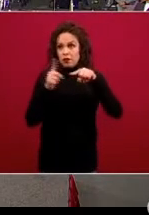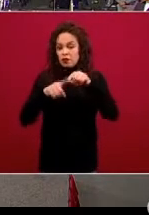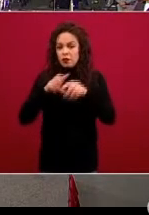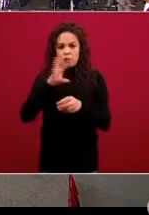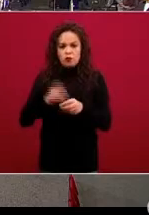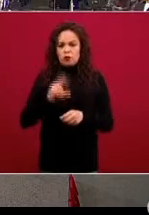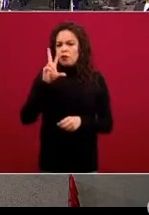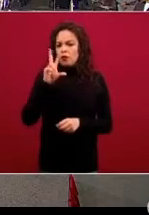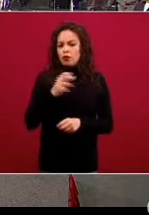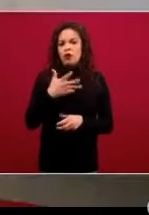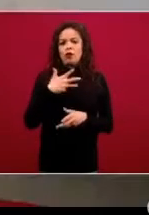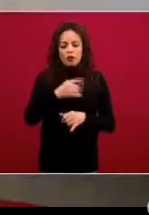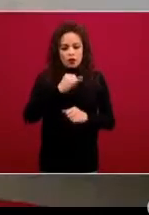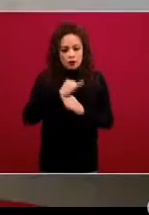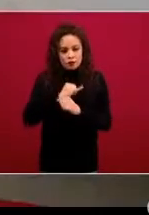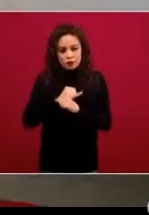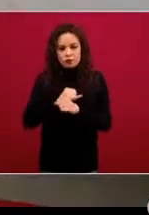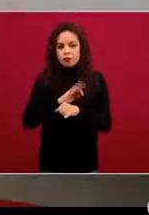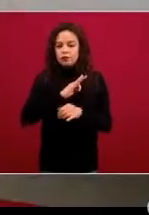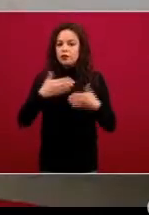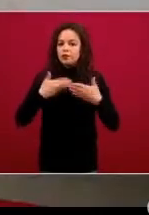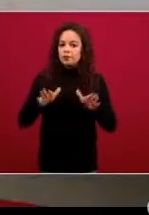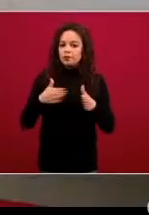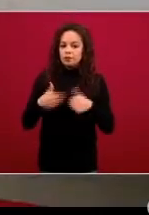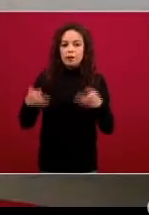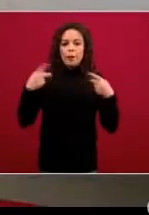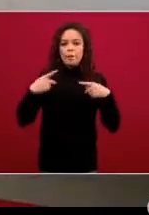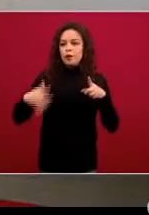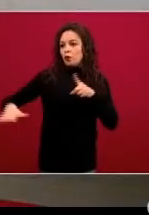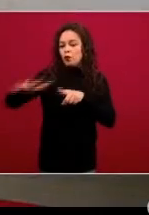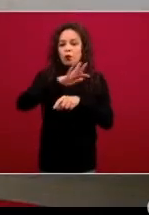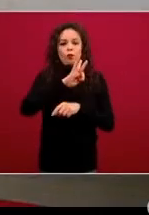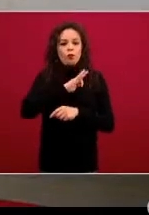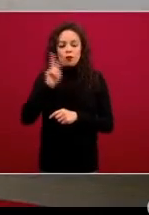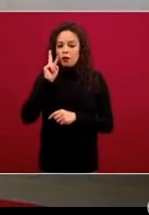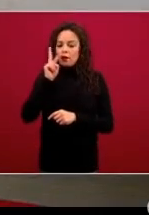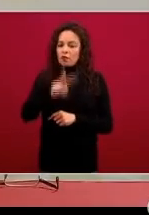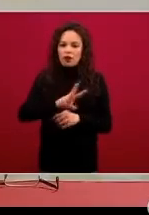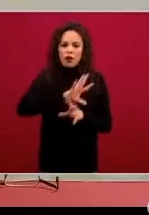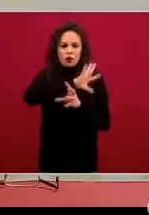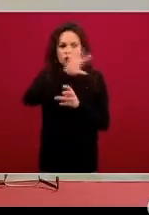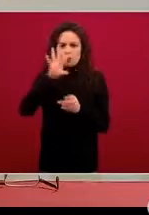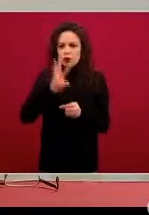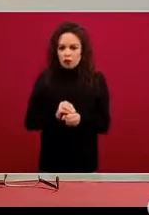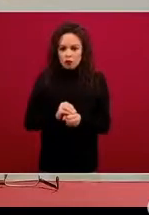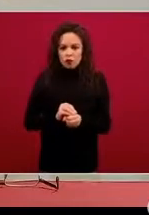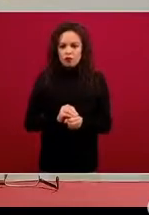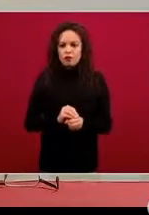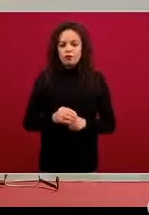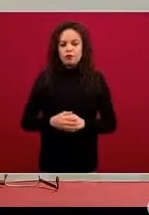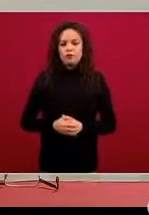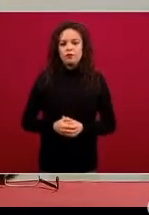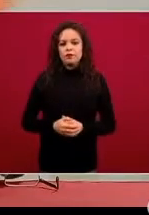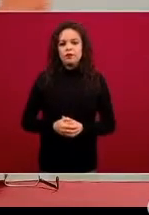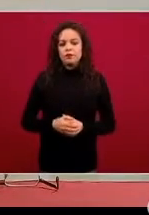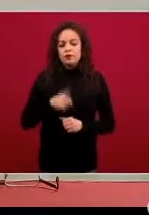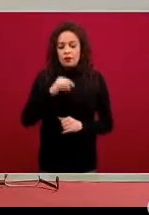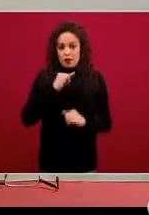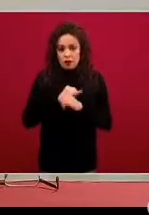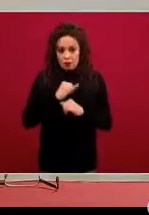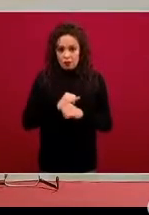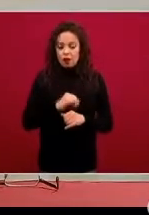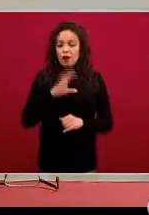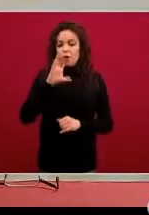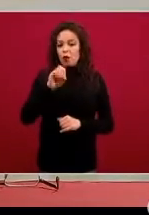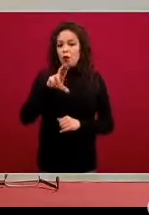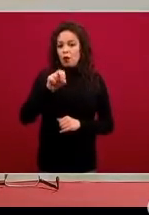Nothing disappears. That's why we are using all of these public access platforms, and they are accessible